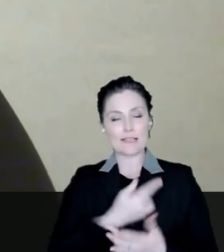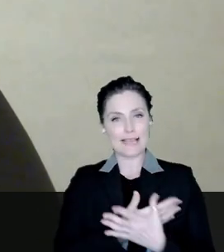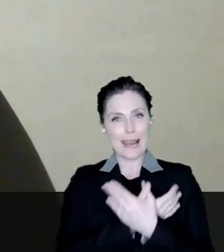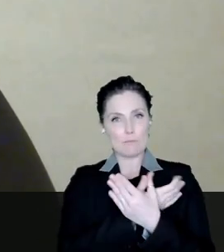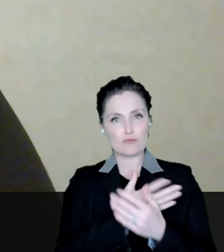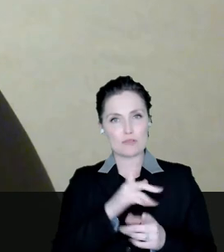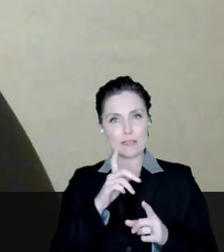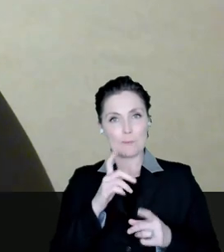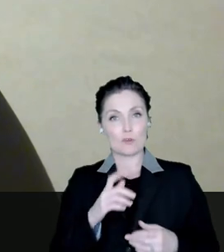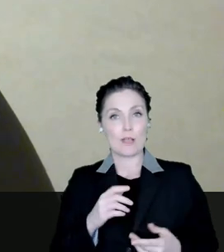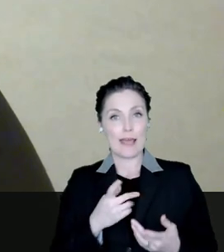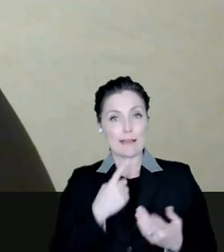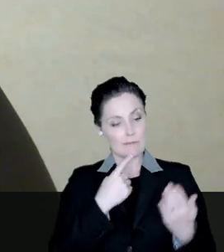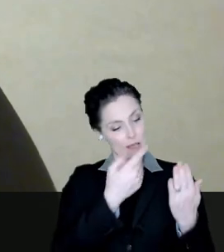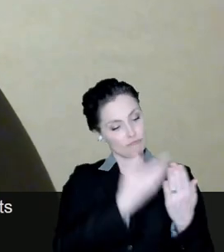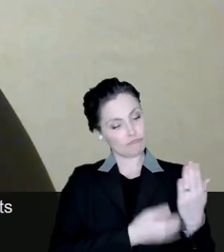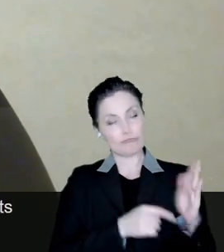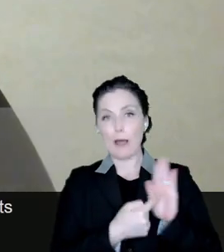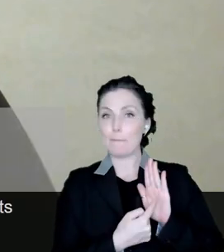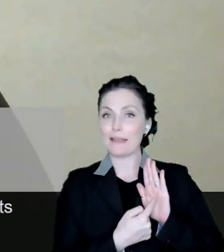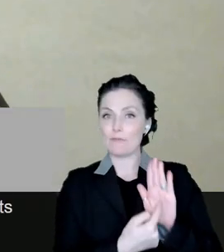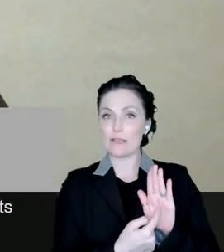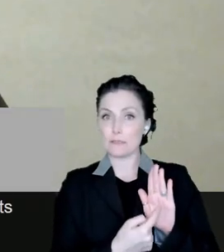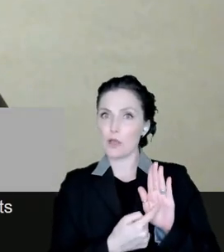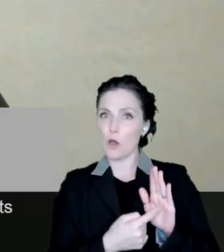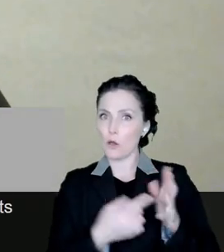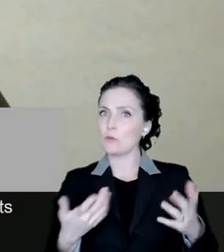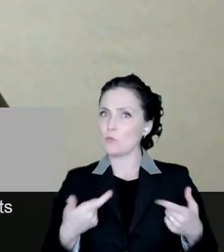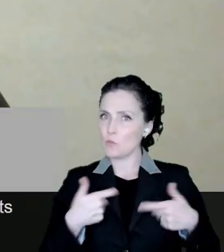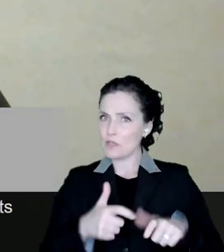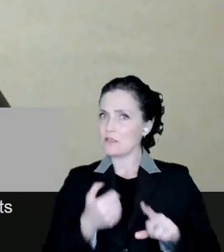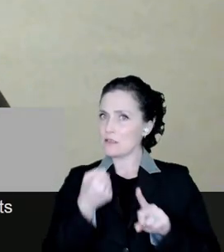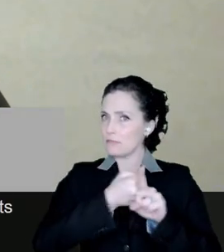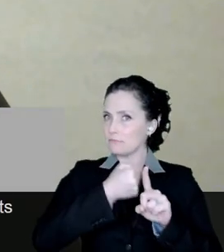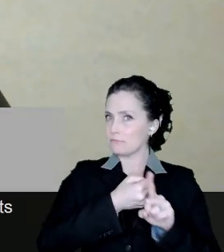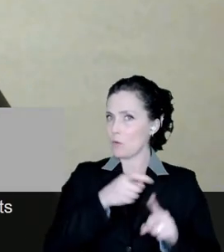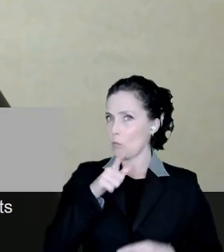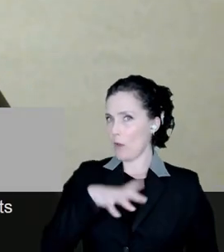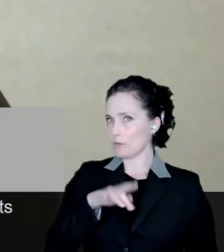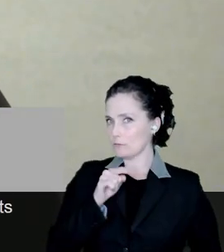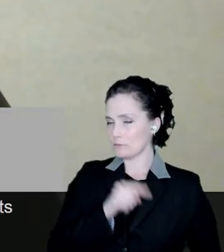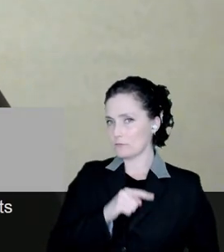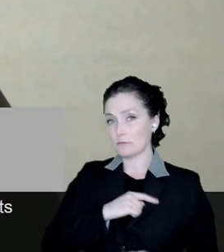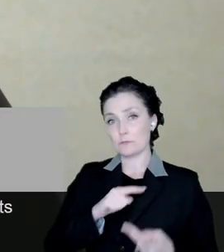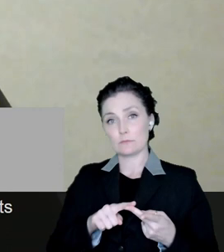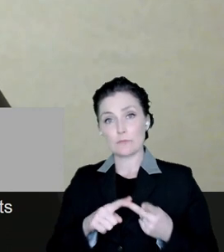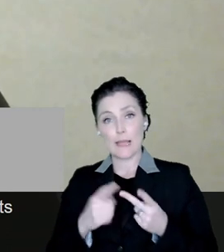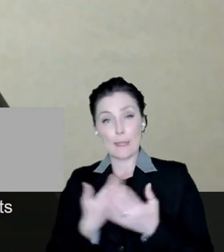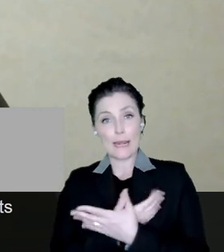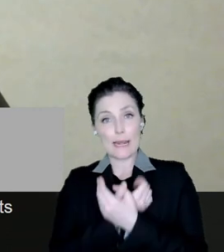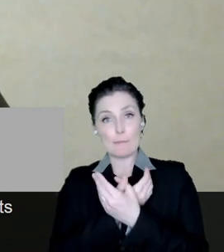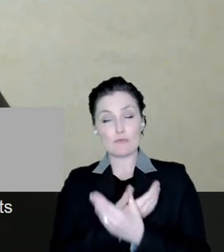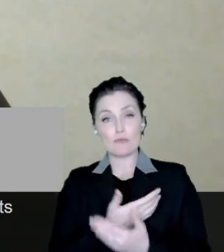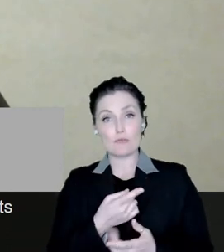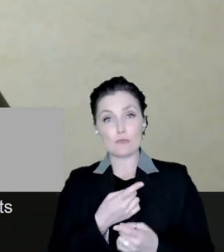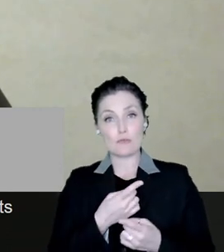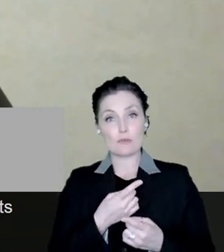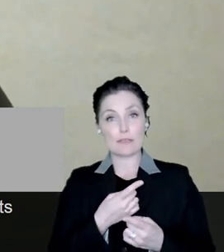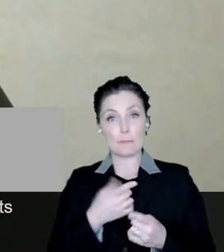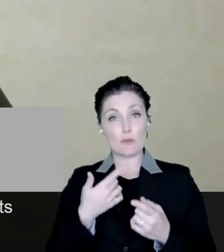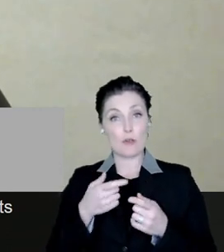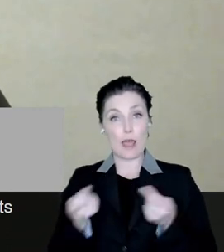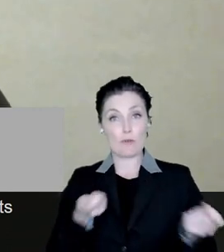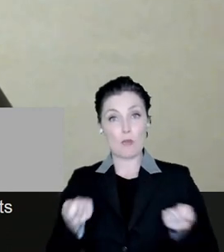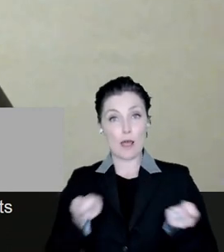saying in our manifesto, and we will continue pushing for that. We are showing in our Liberal Democrat run councils or